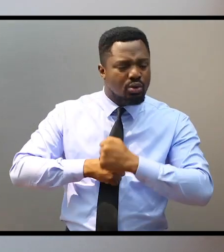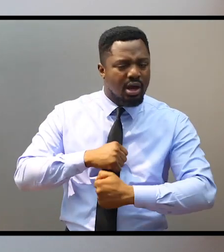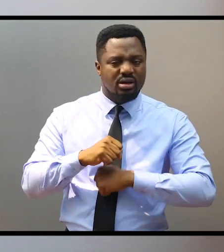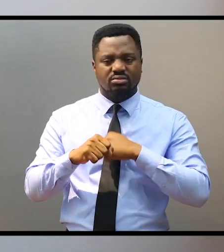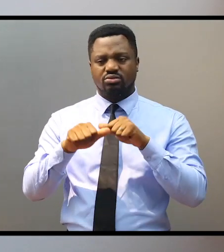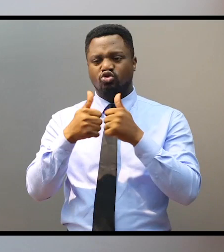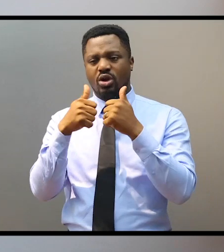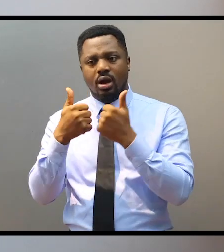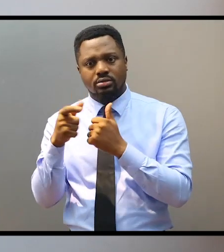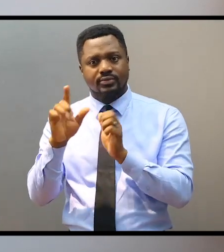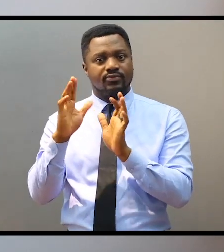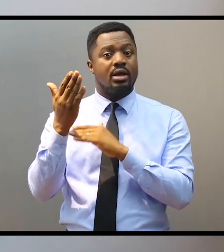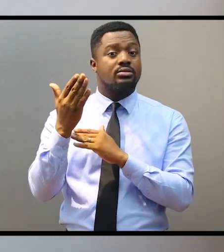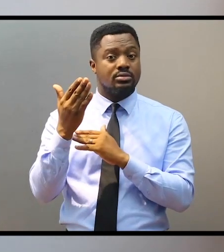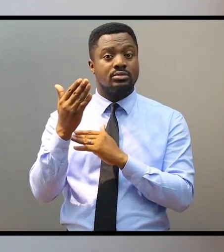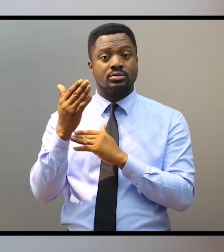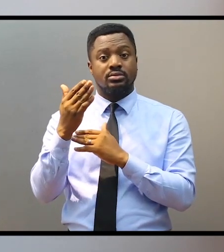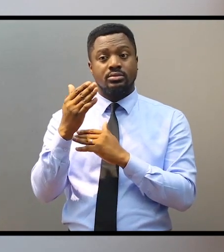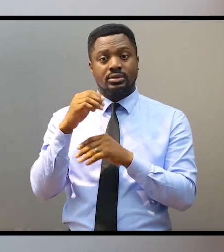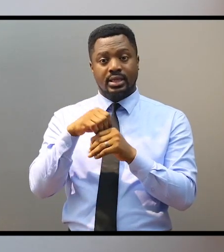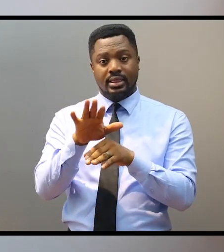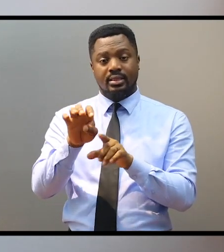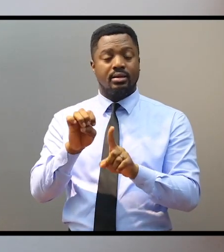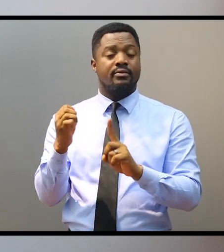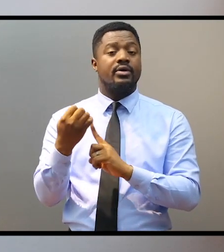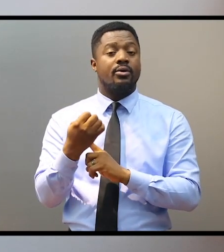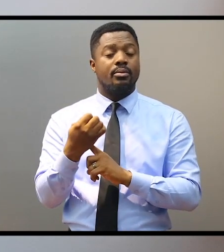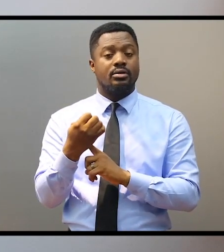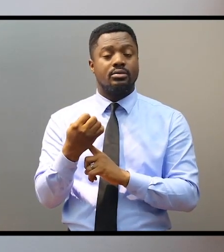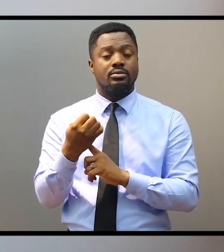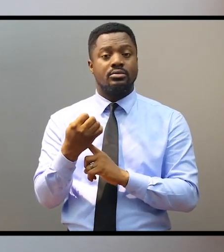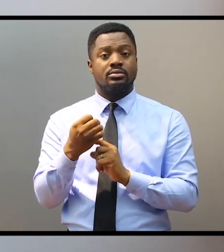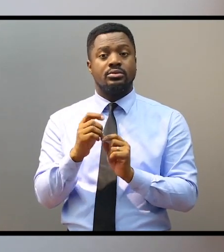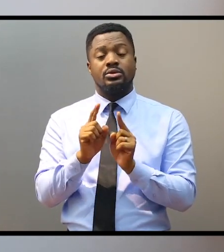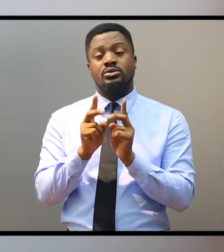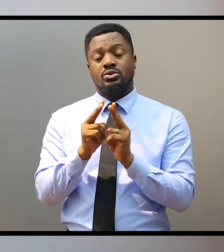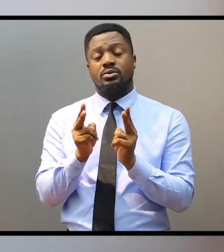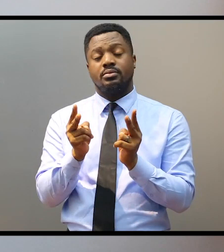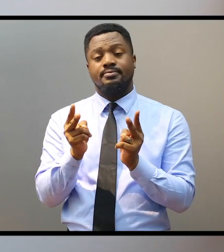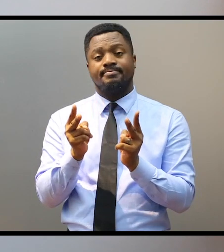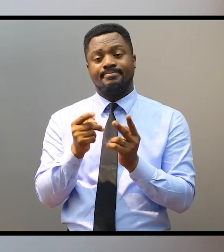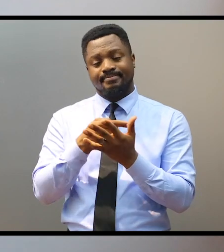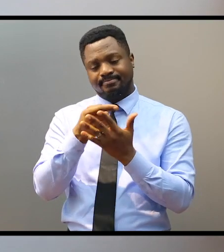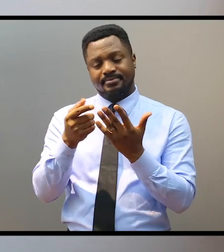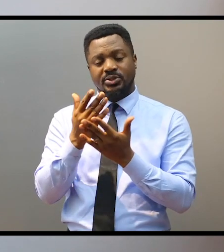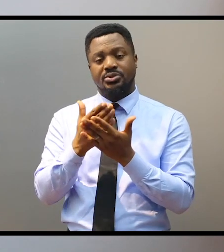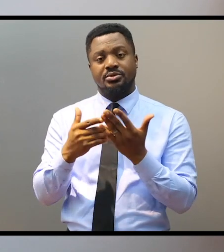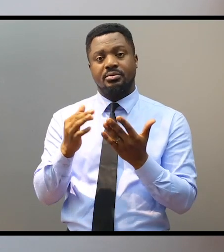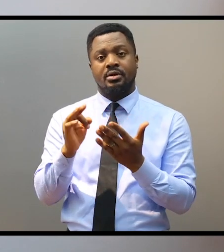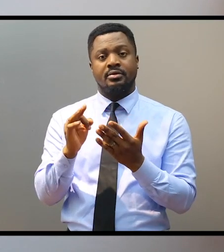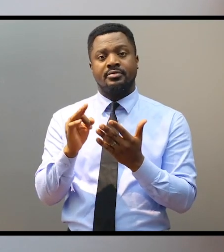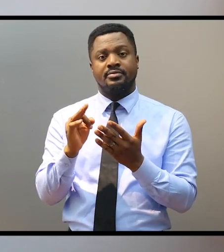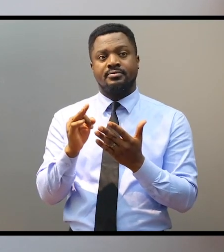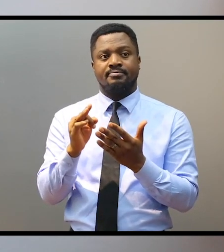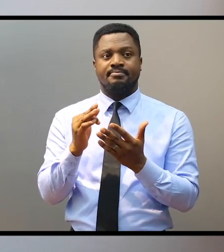struggles or the challenges that they face within their environment and all that. So these are some of the